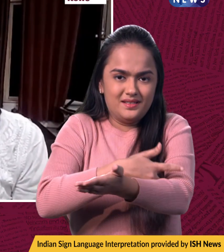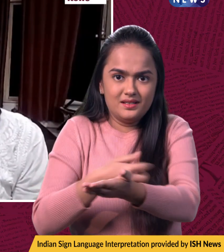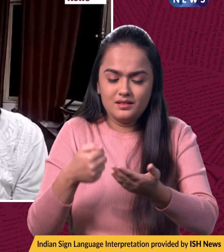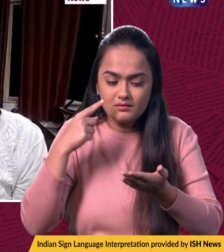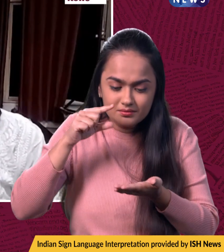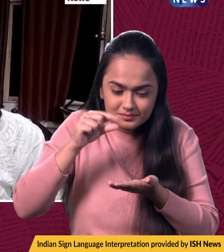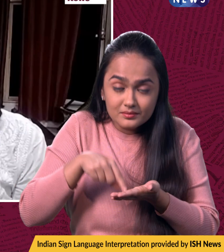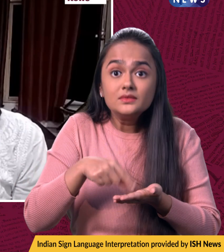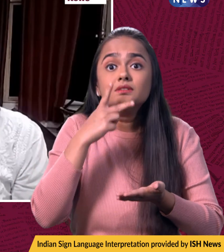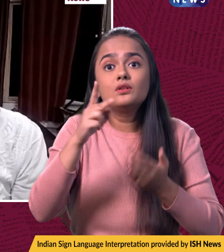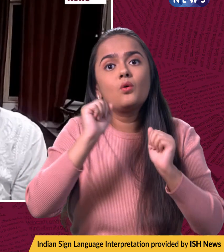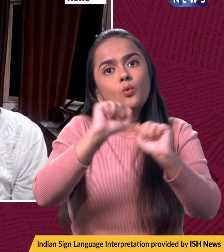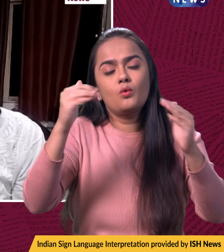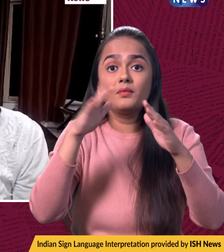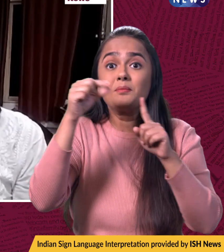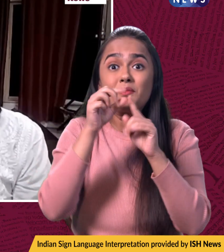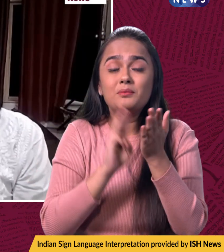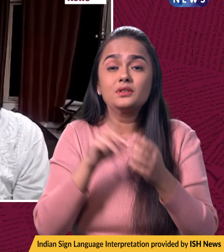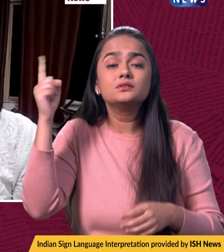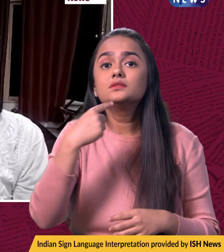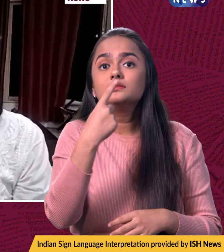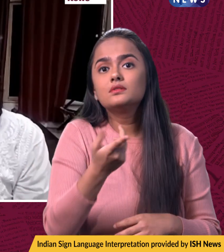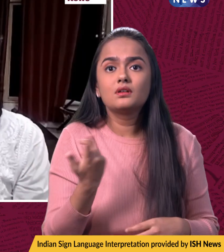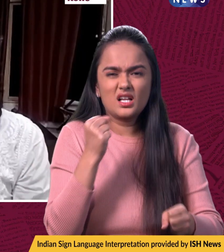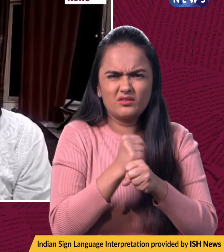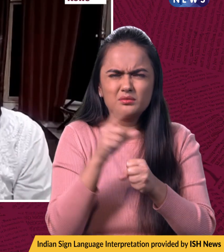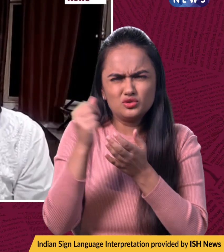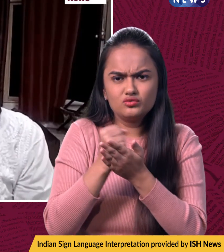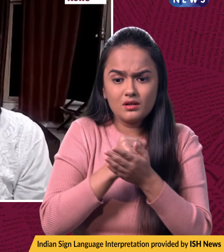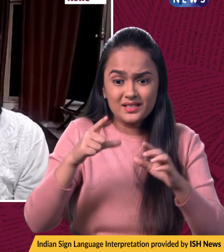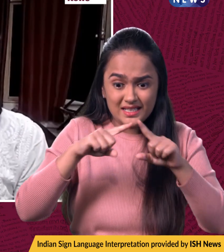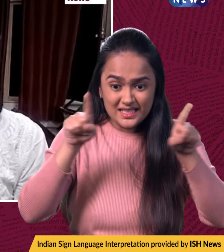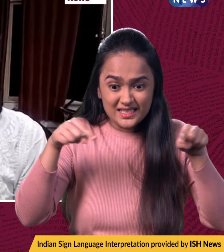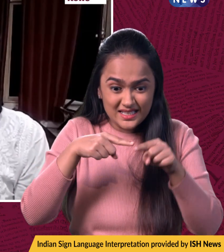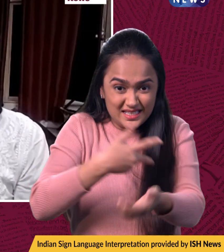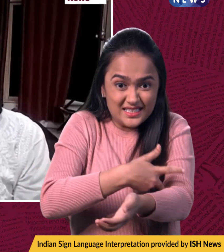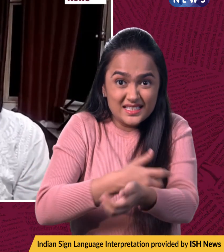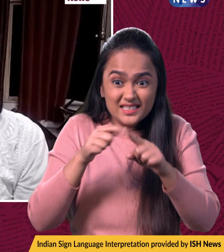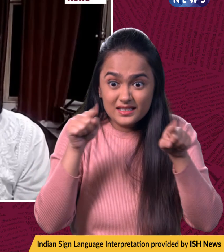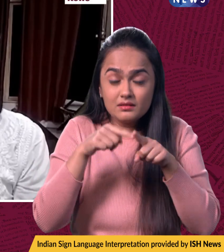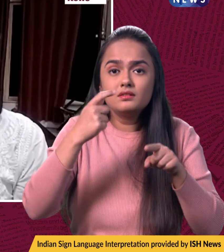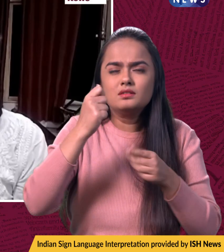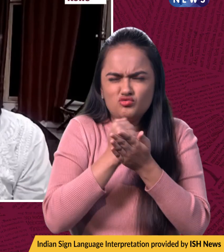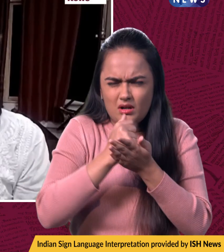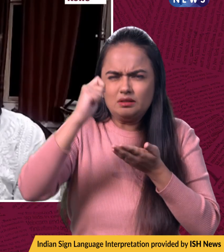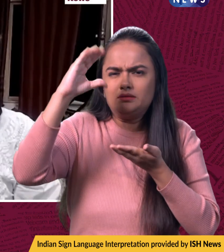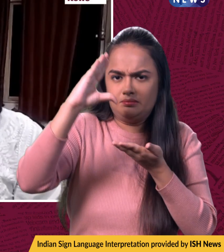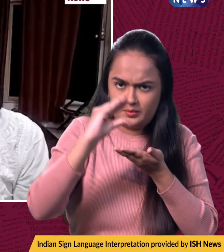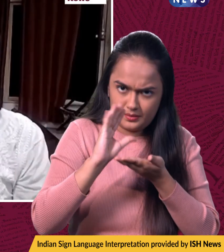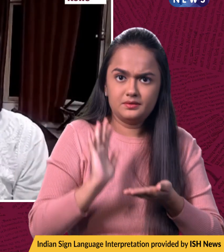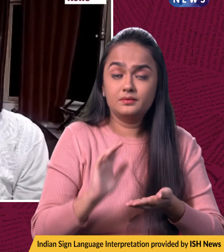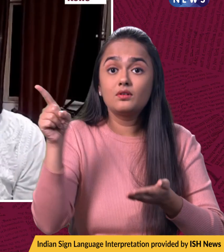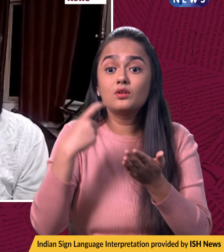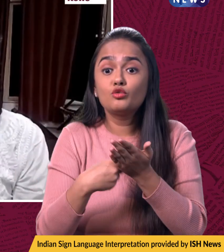Now, Prime Minister Bennett has also said that the government is trying to lower commercial costs of antigen kits, and this is